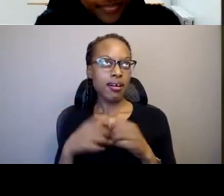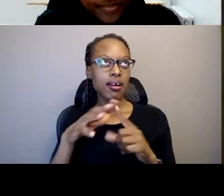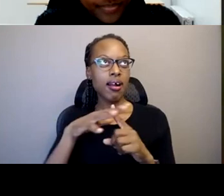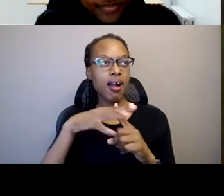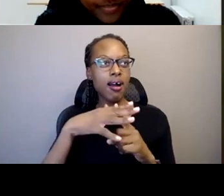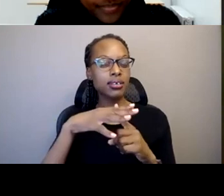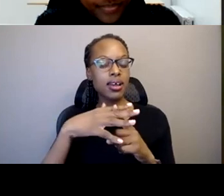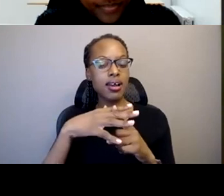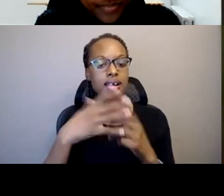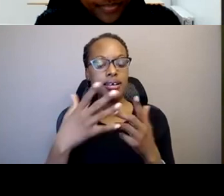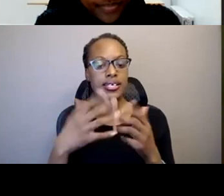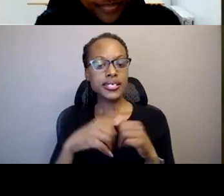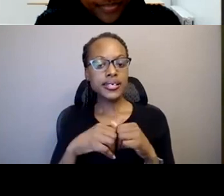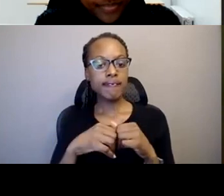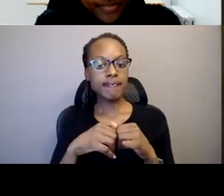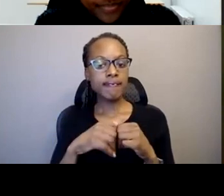how we